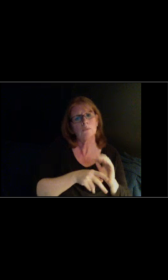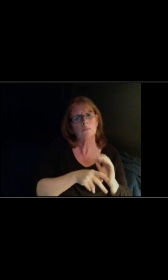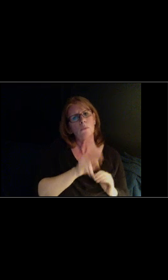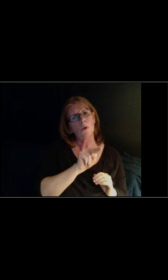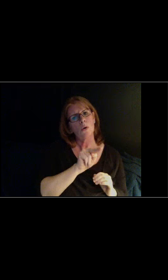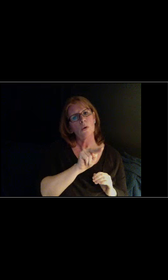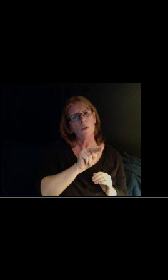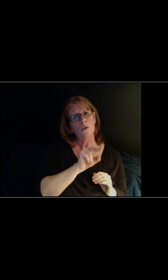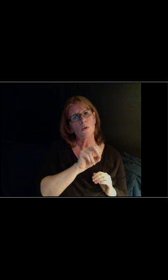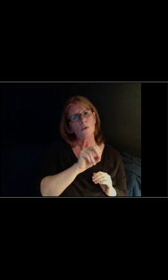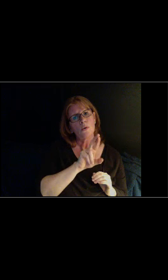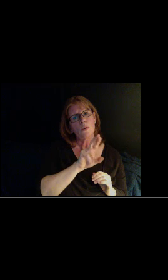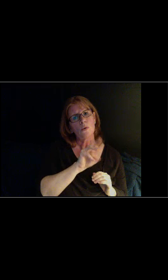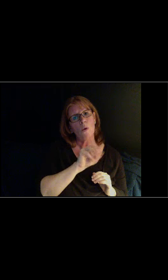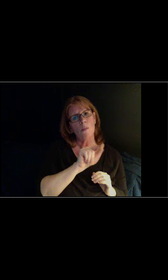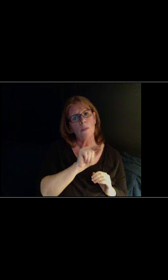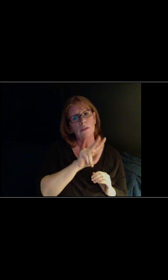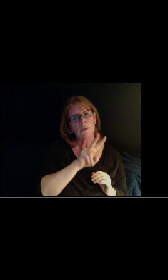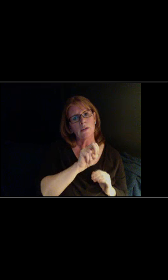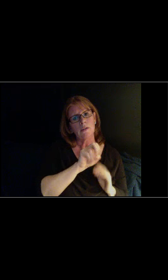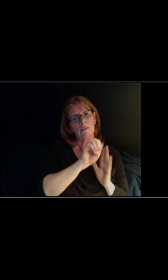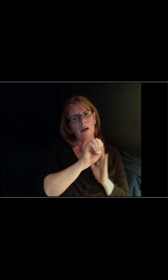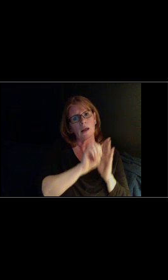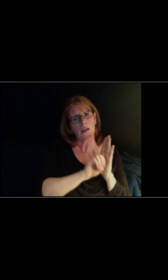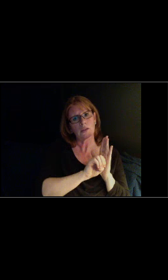on normative, policy,